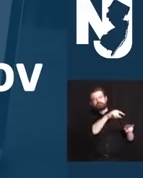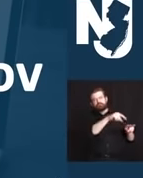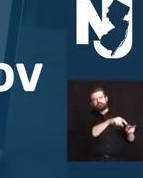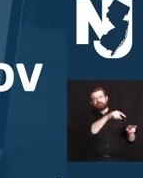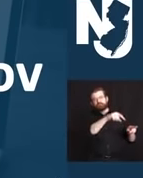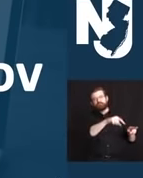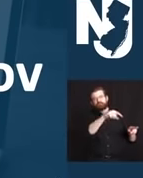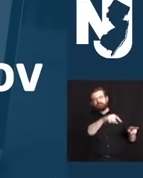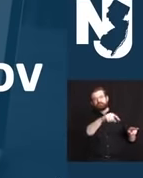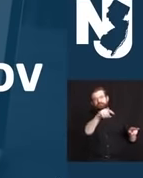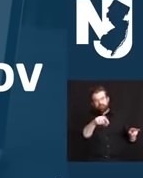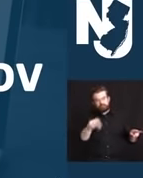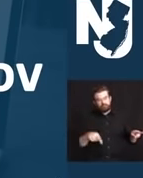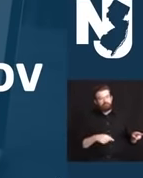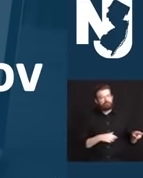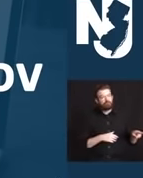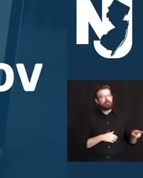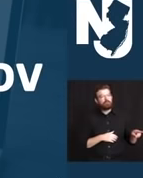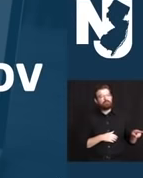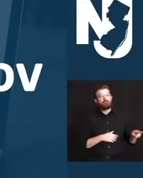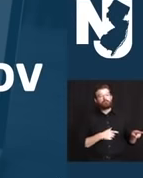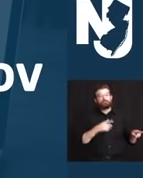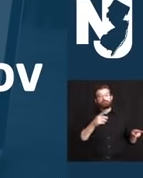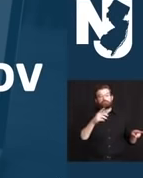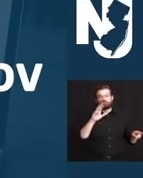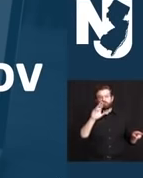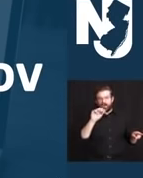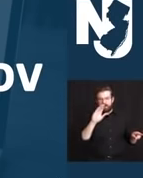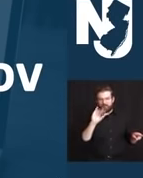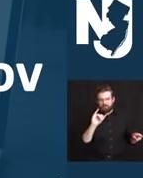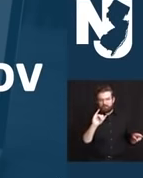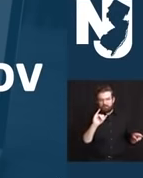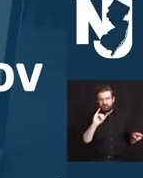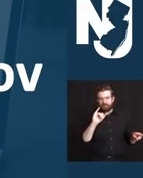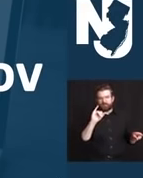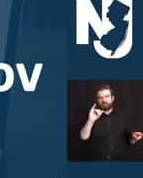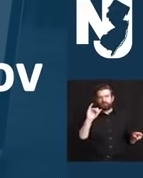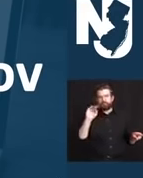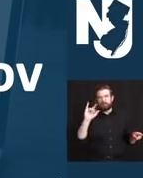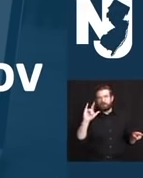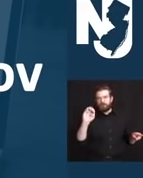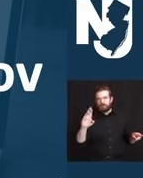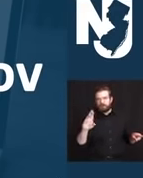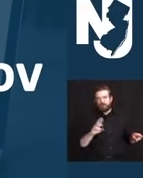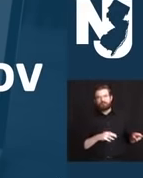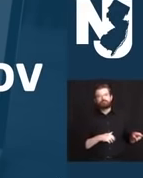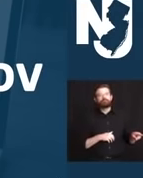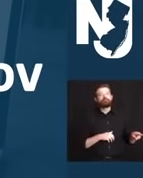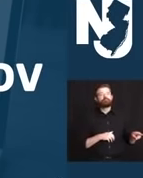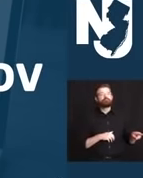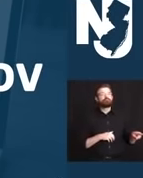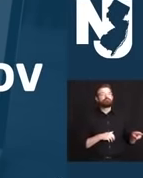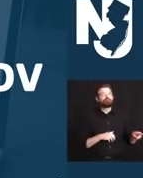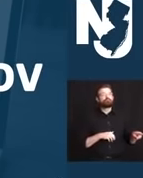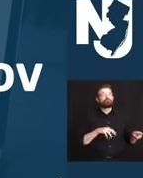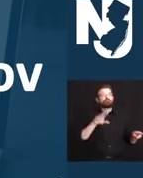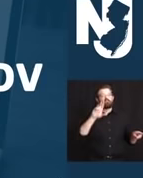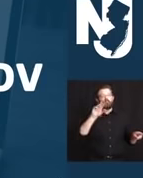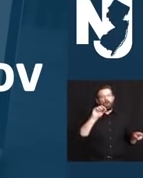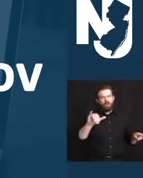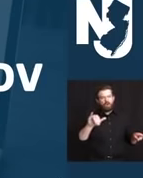AFL-CIO, Rabbi Uri Miller, Whitney Young, of course, who ran the Urban League, Roy Wilkins, who ran